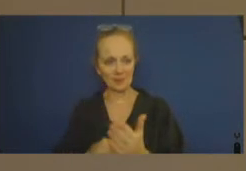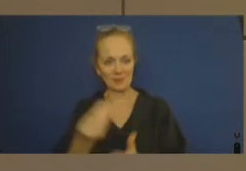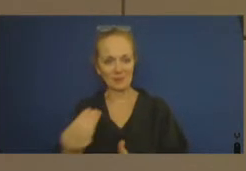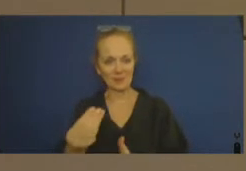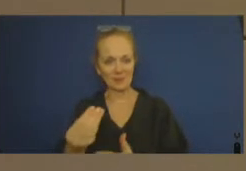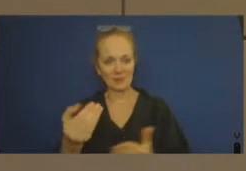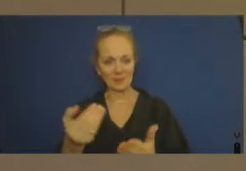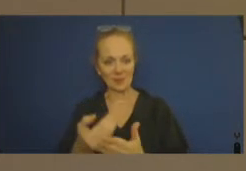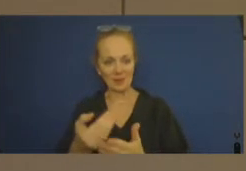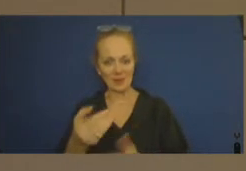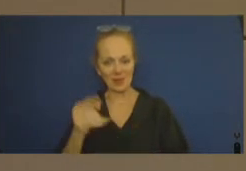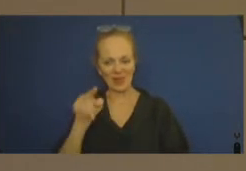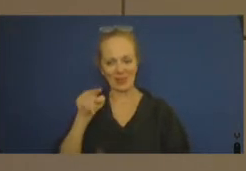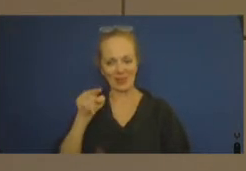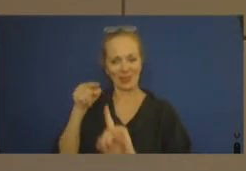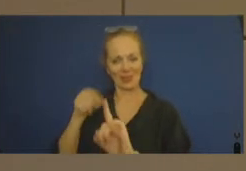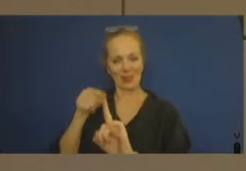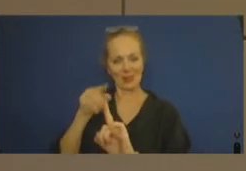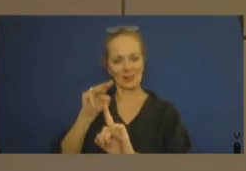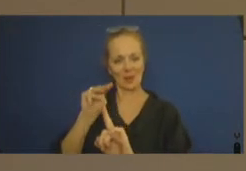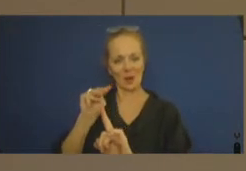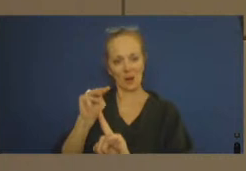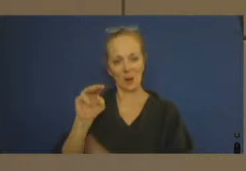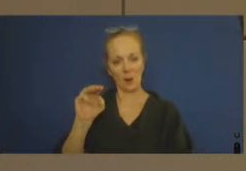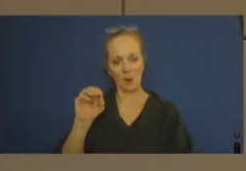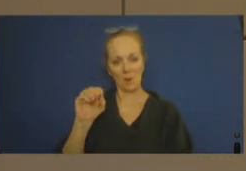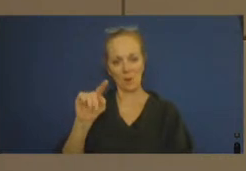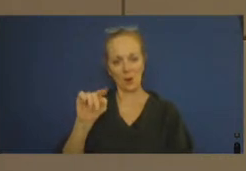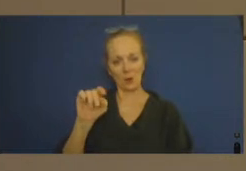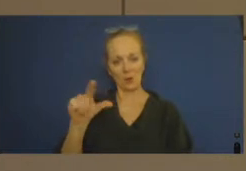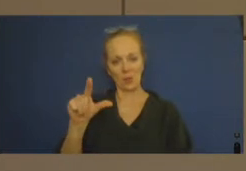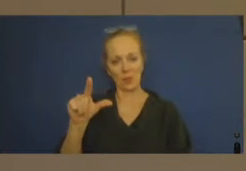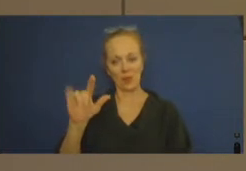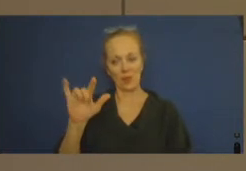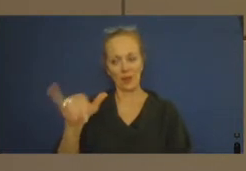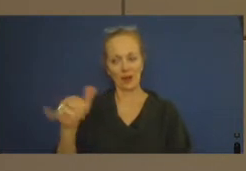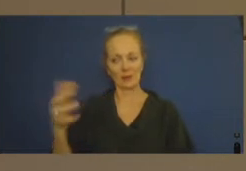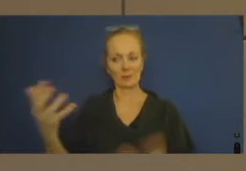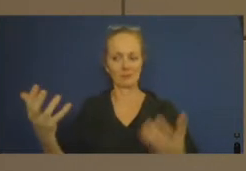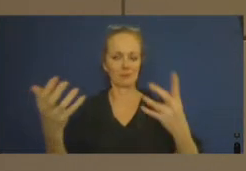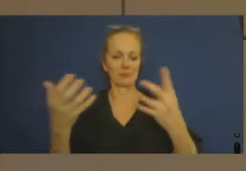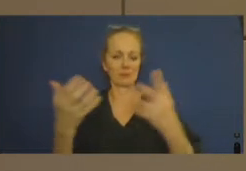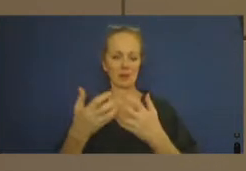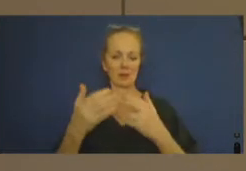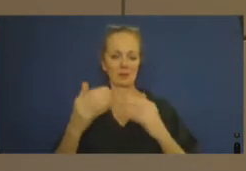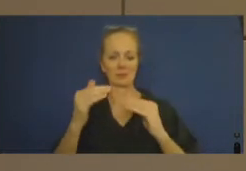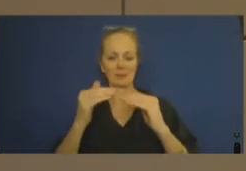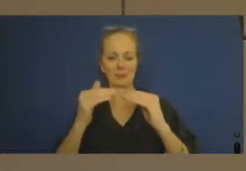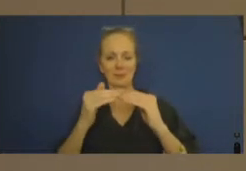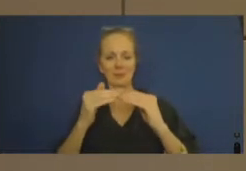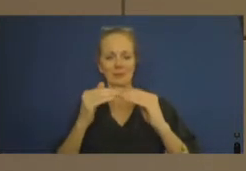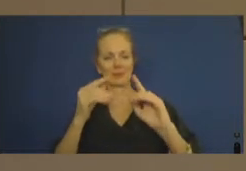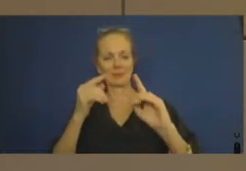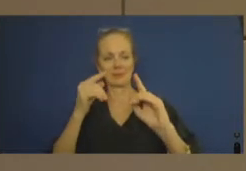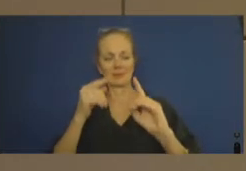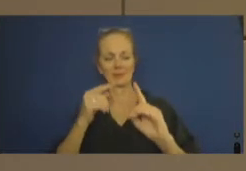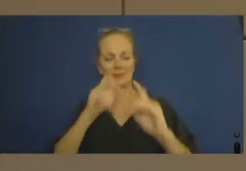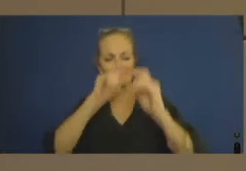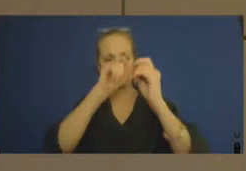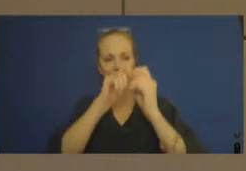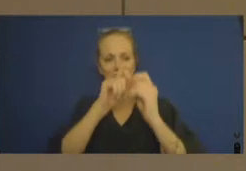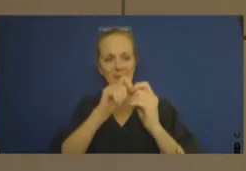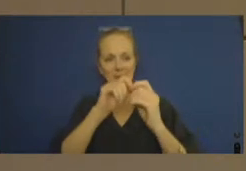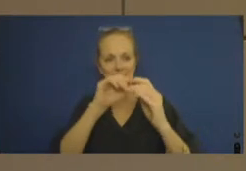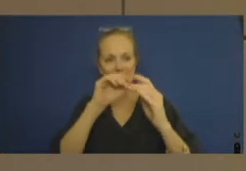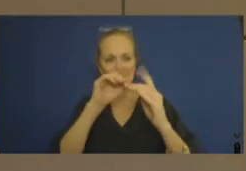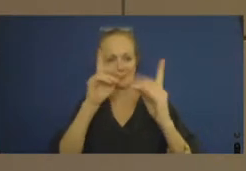motel that aligns with our Corridors of Opportunity goals for this specific corridor.